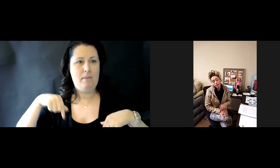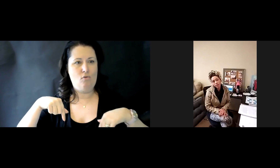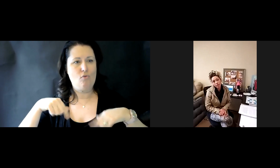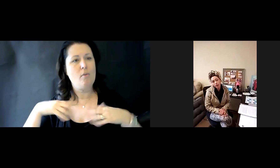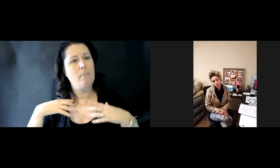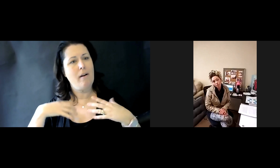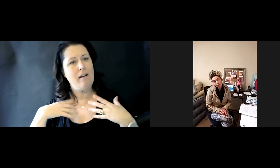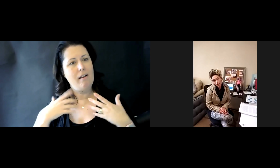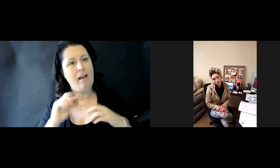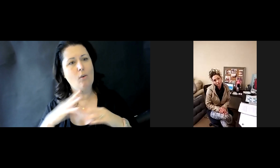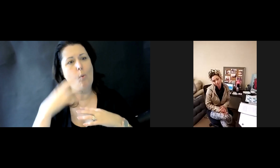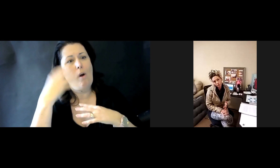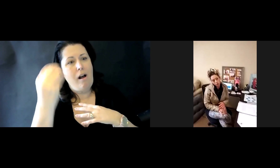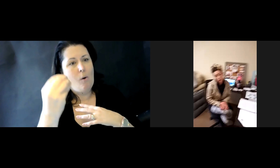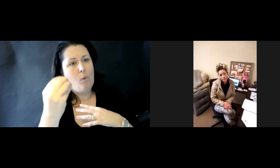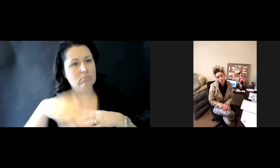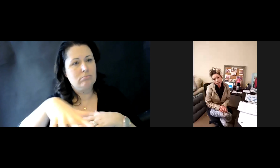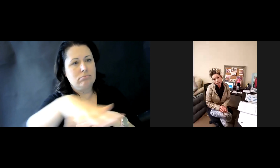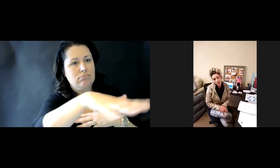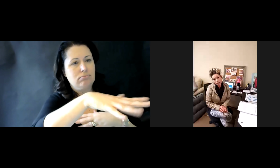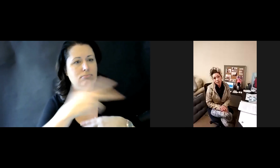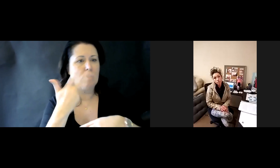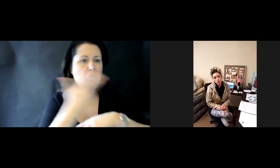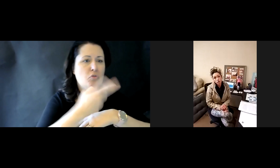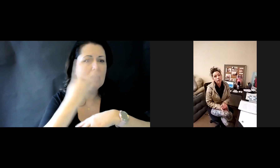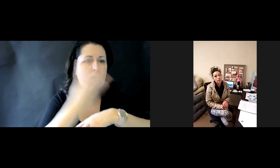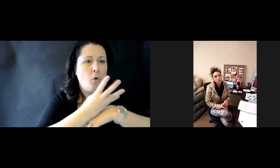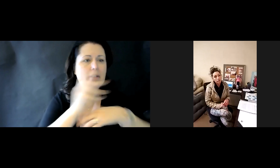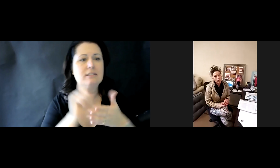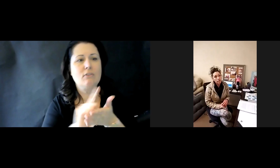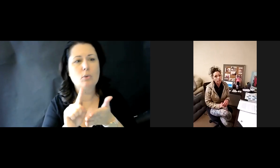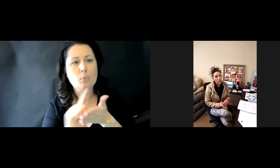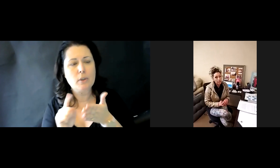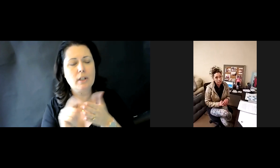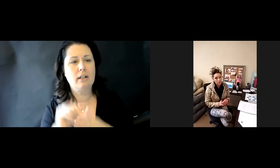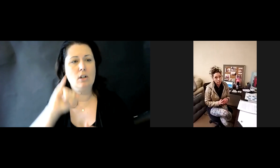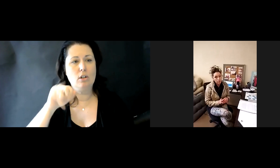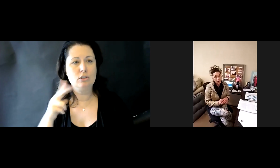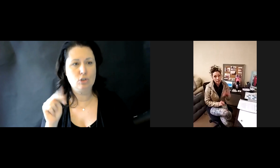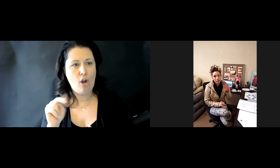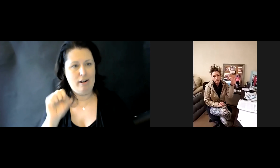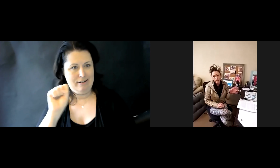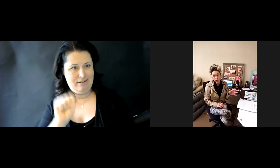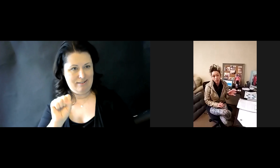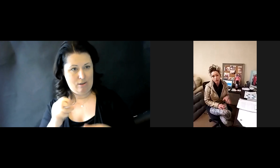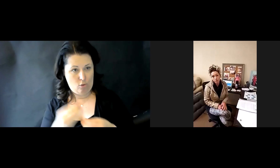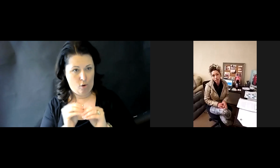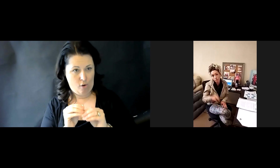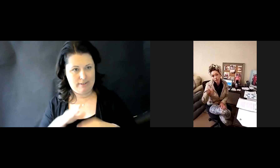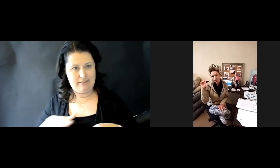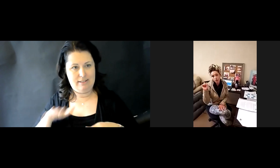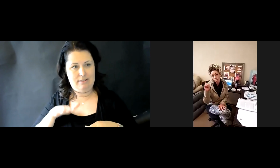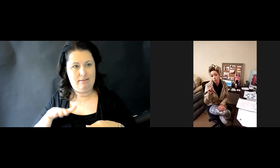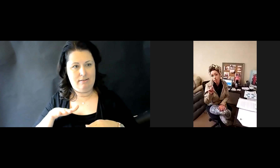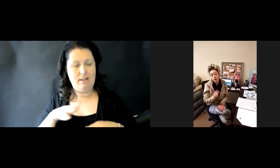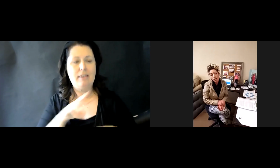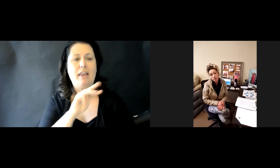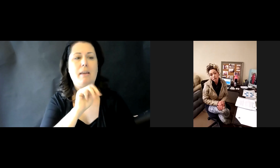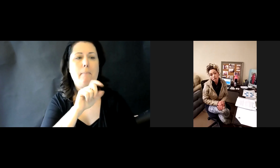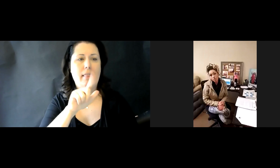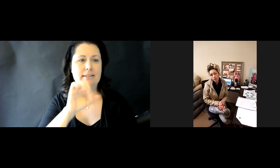in the field 3 to 4 days a week. We have John in our southern office too, where he covers the territory, and then we have Melissa up